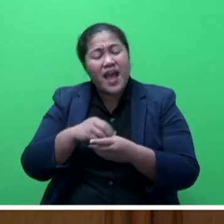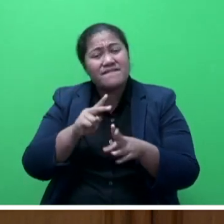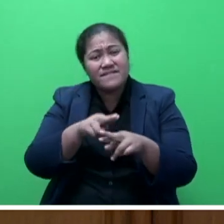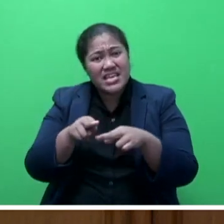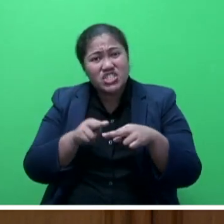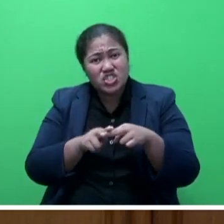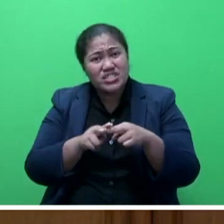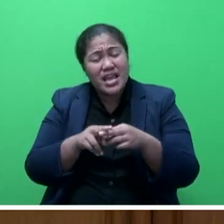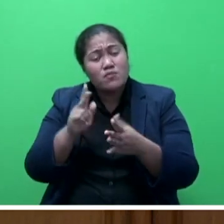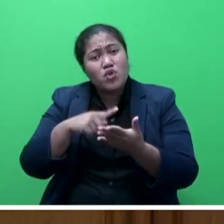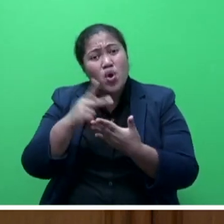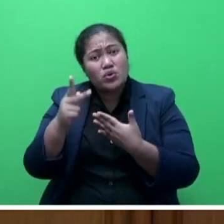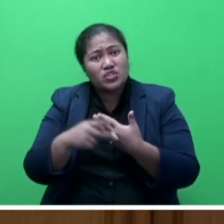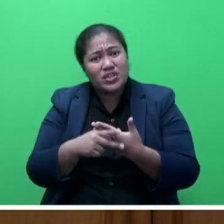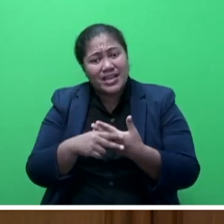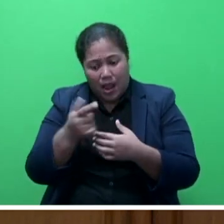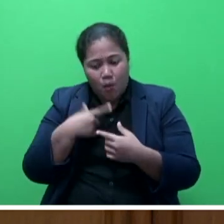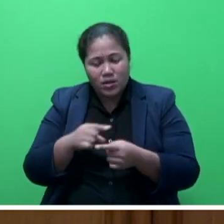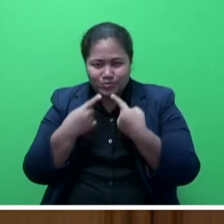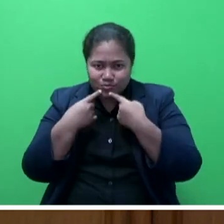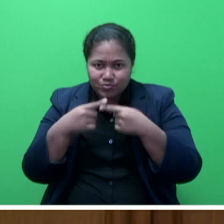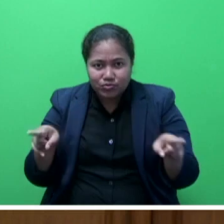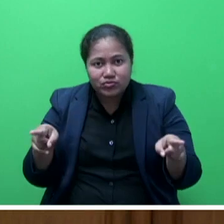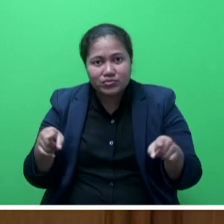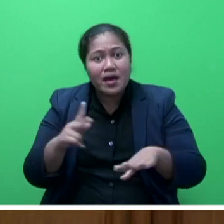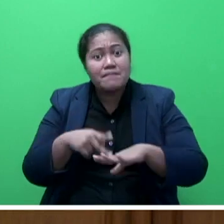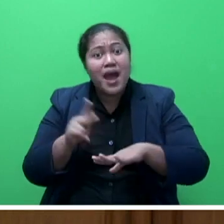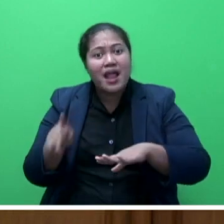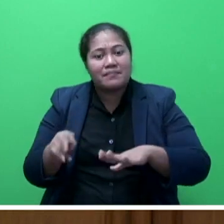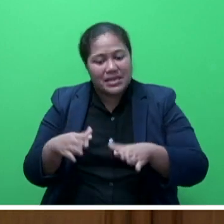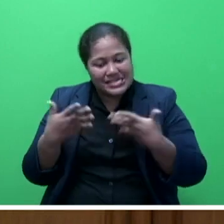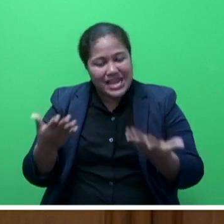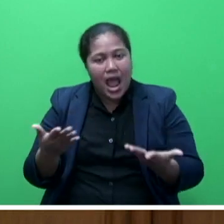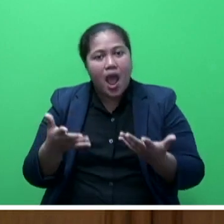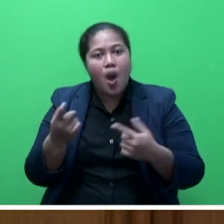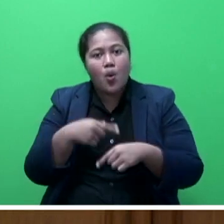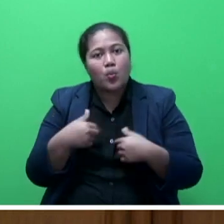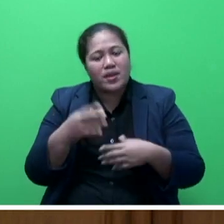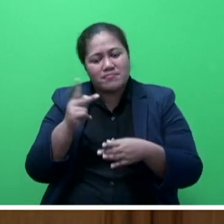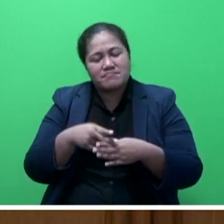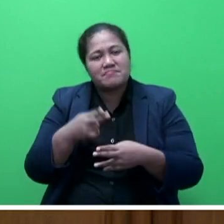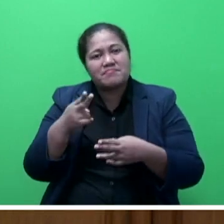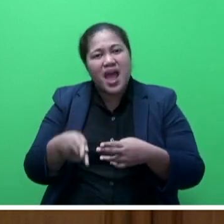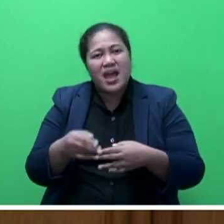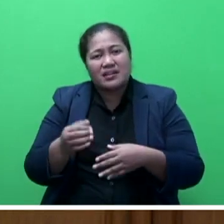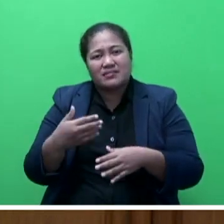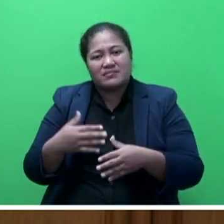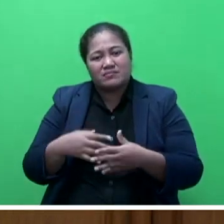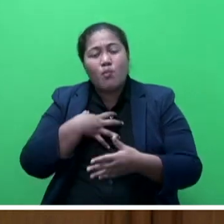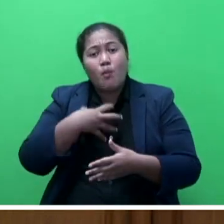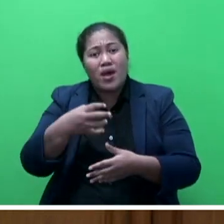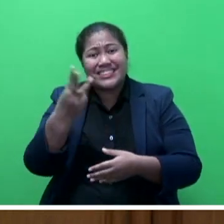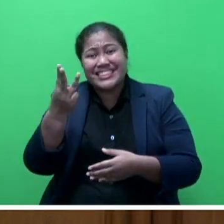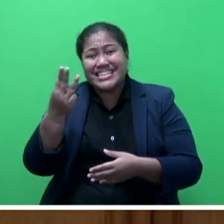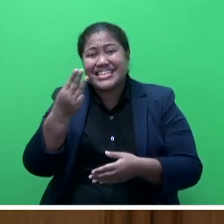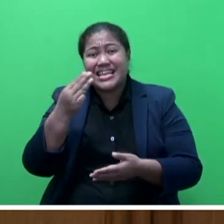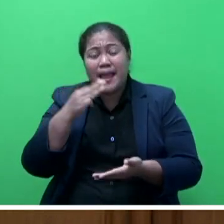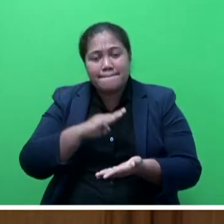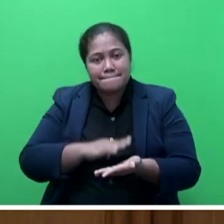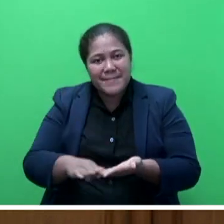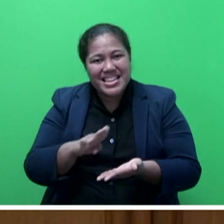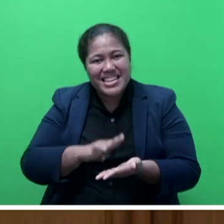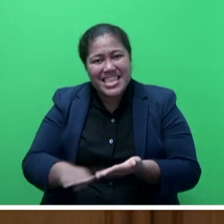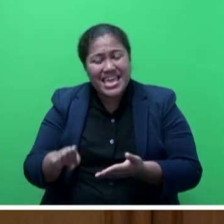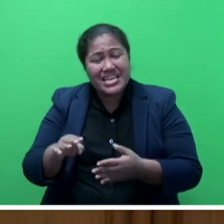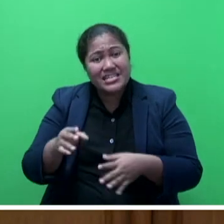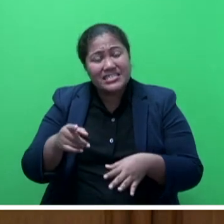pleased to inform the August House that we have now planted over 3 million trees and mangroves since